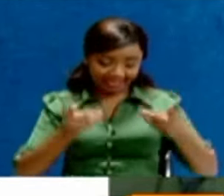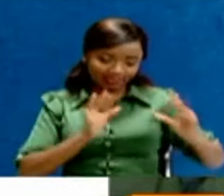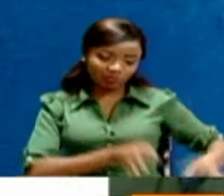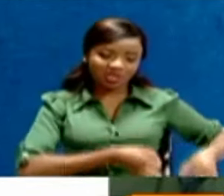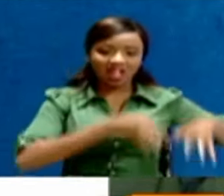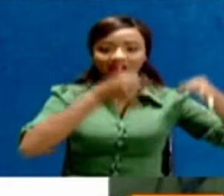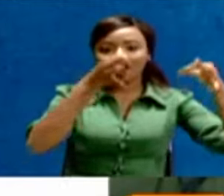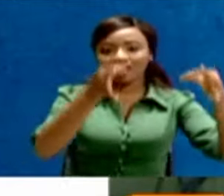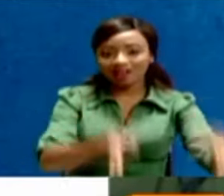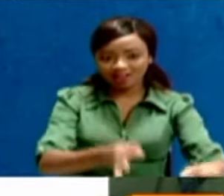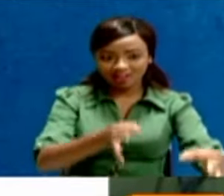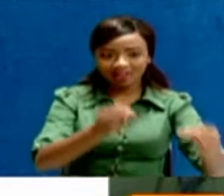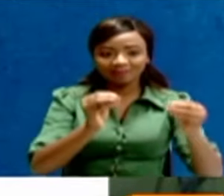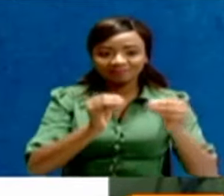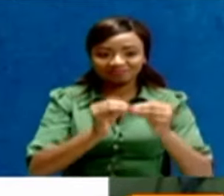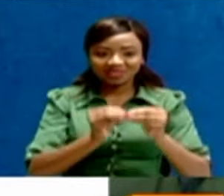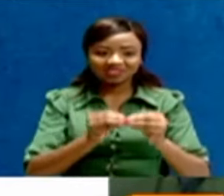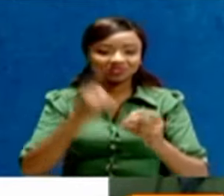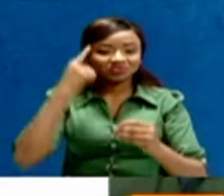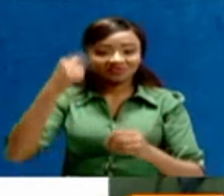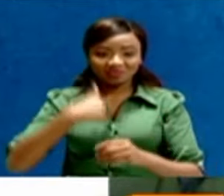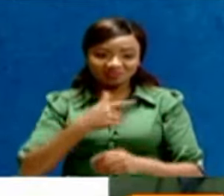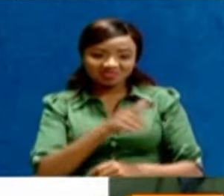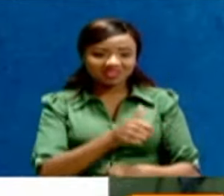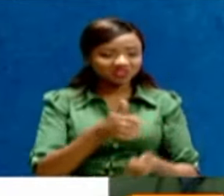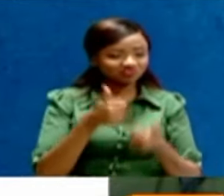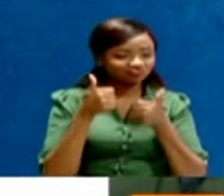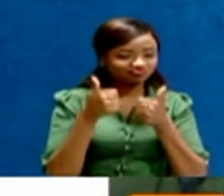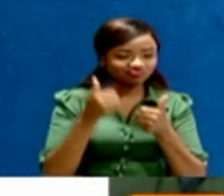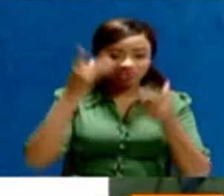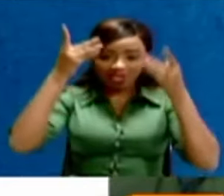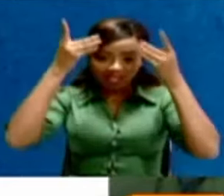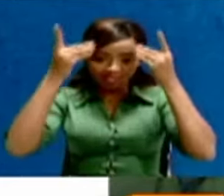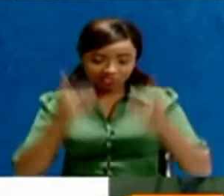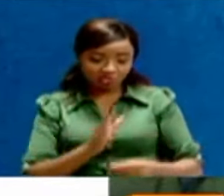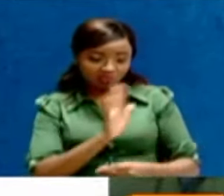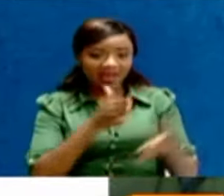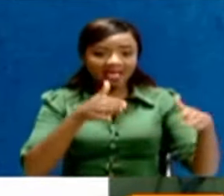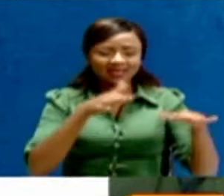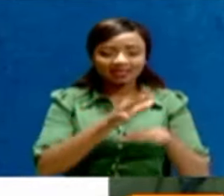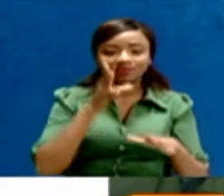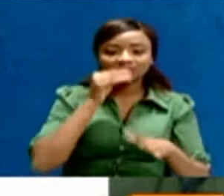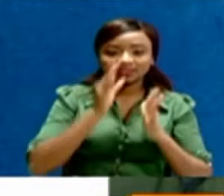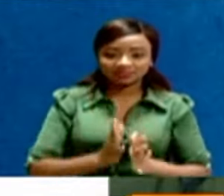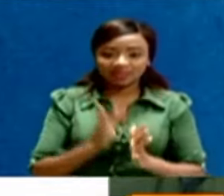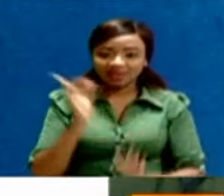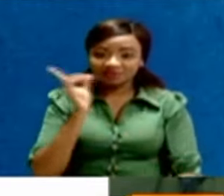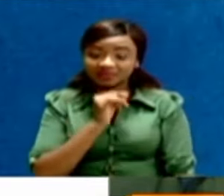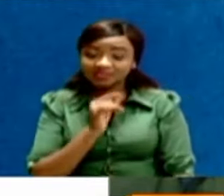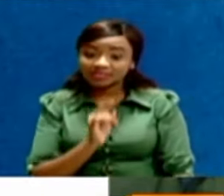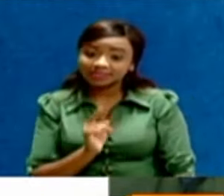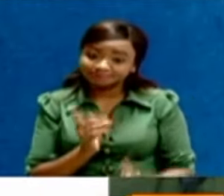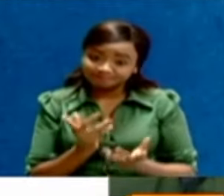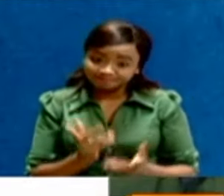And for me, that was a good decision that was made by the deputy speaker.